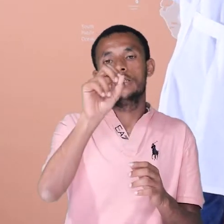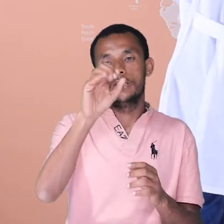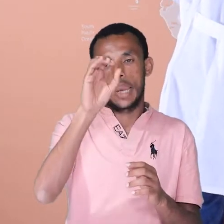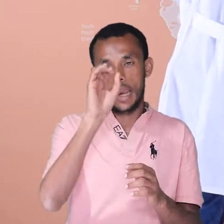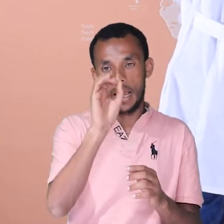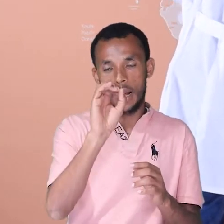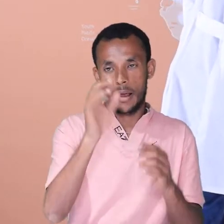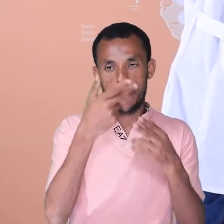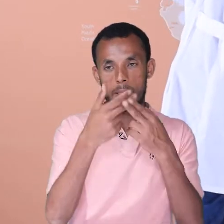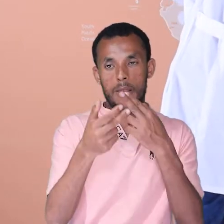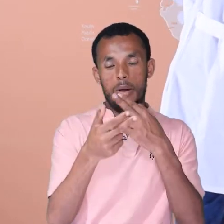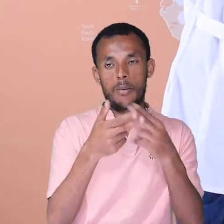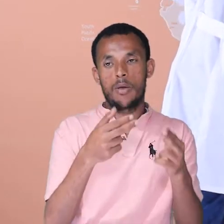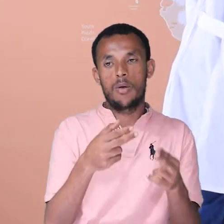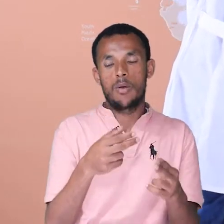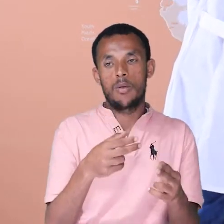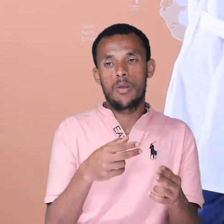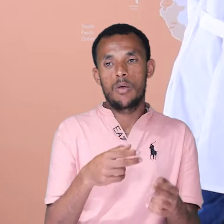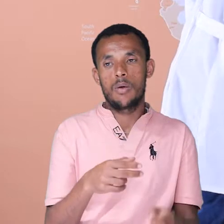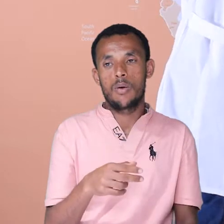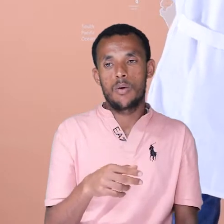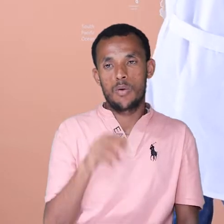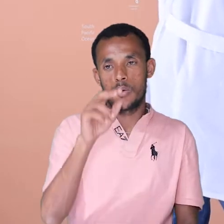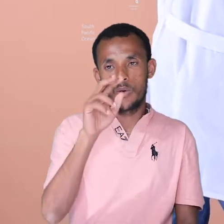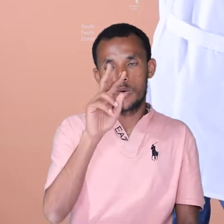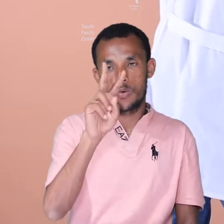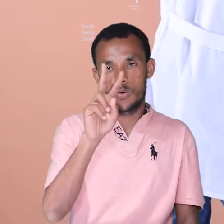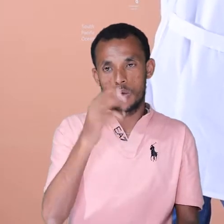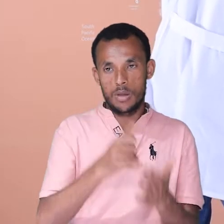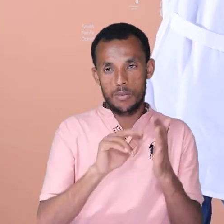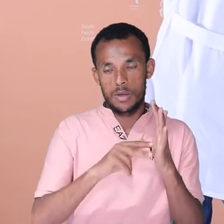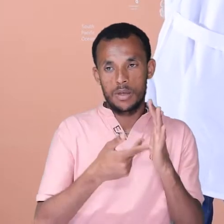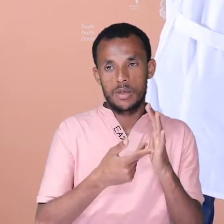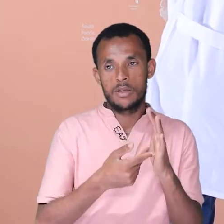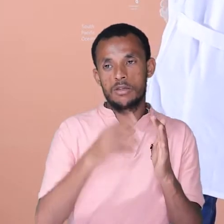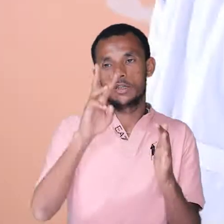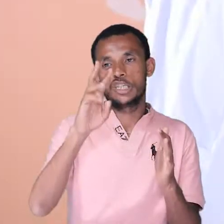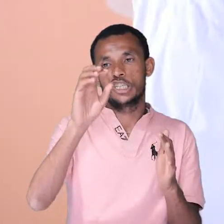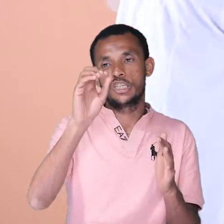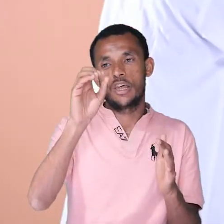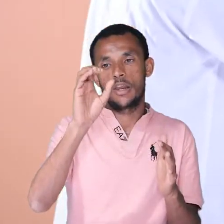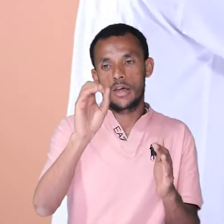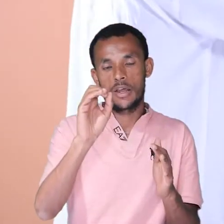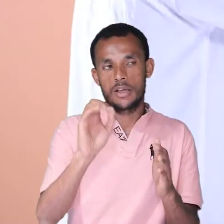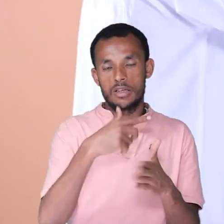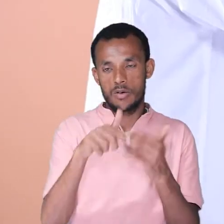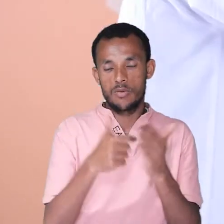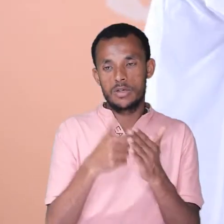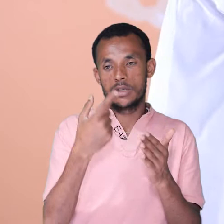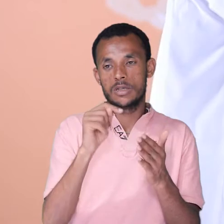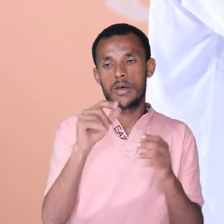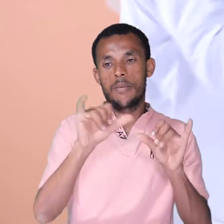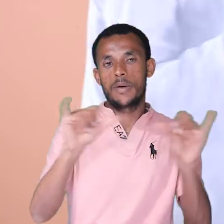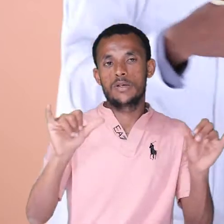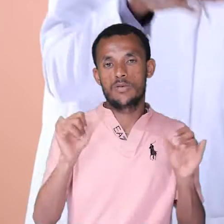degree multiplied by 2. This means the same as 60 degree. Therefore, the measure